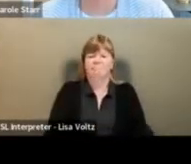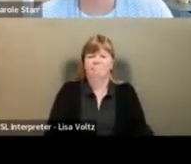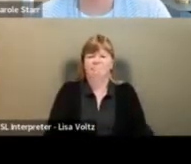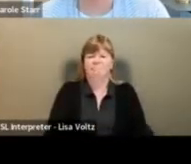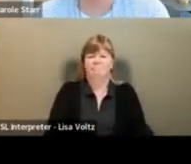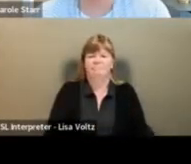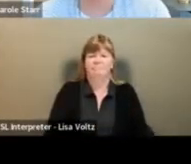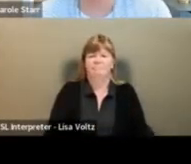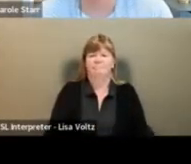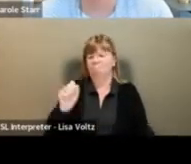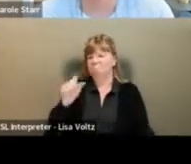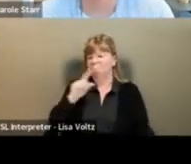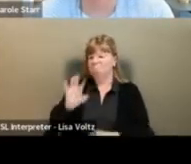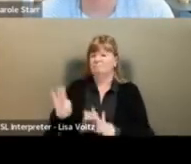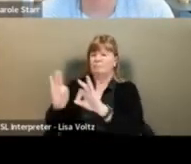so important.